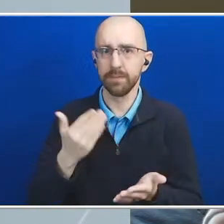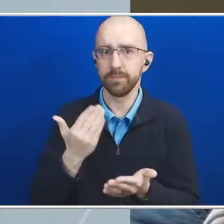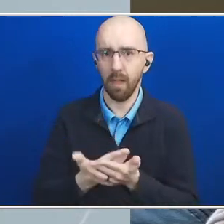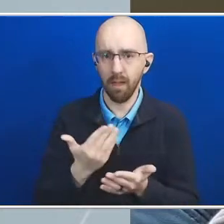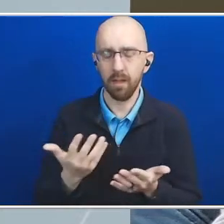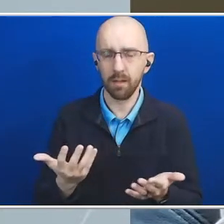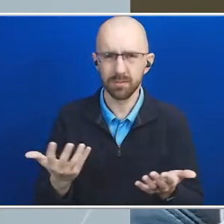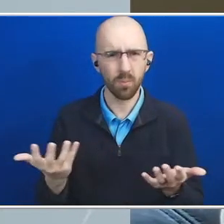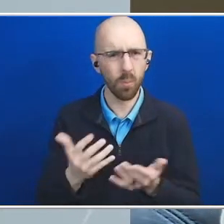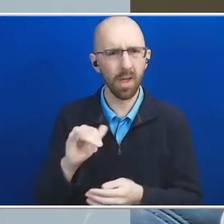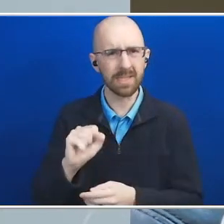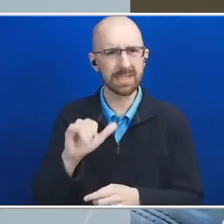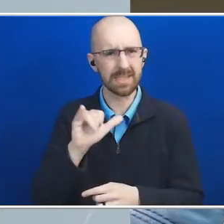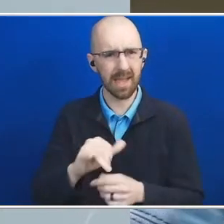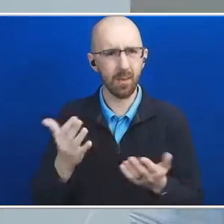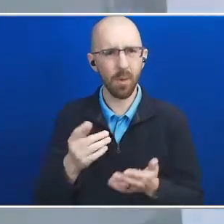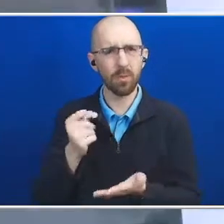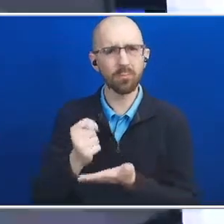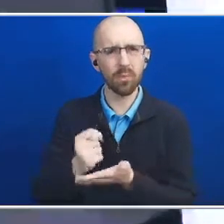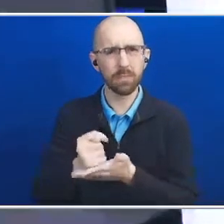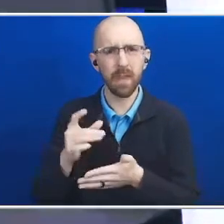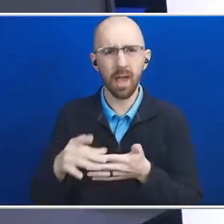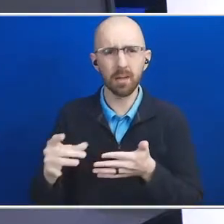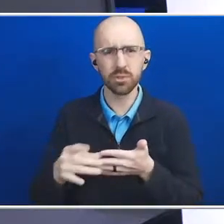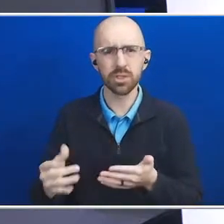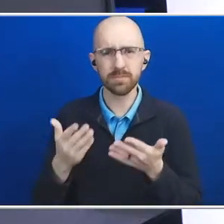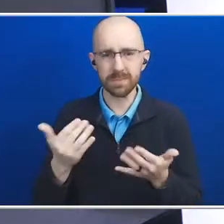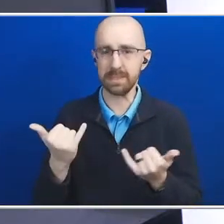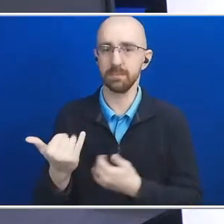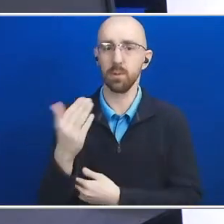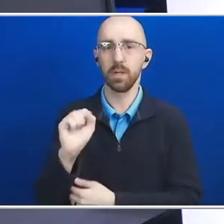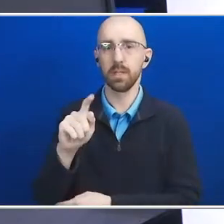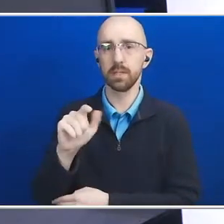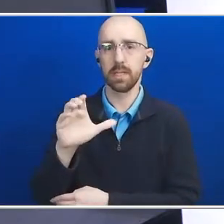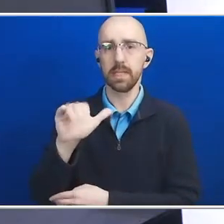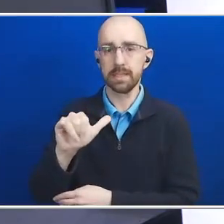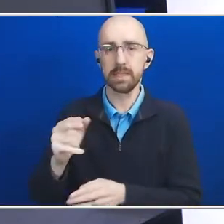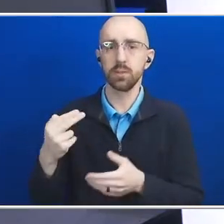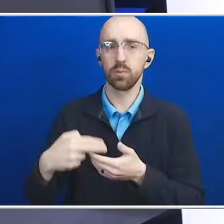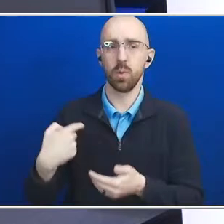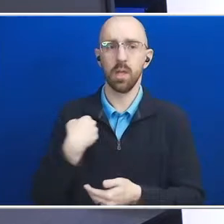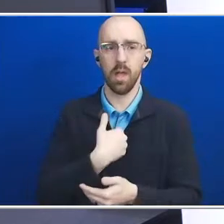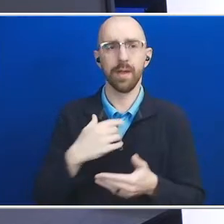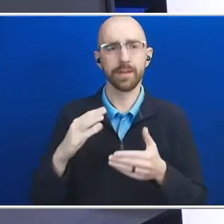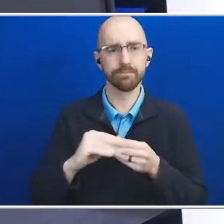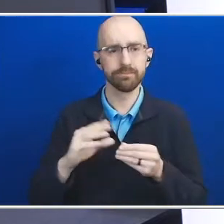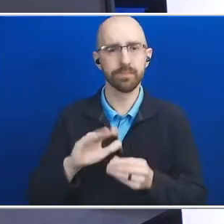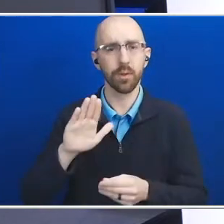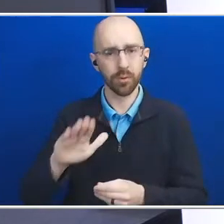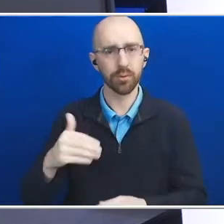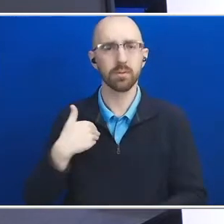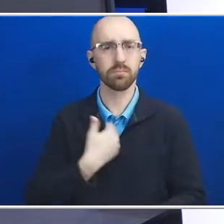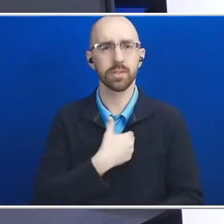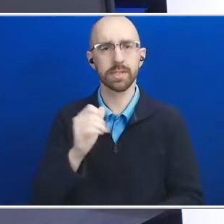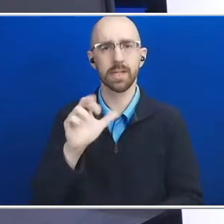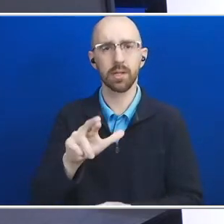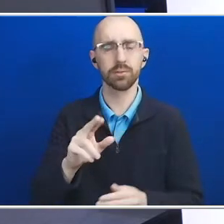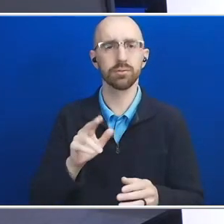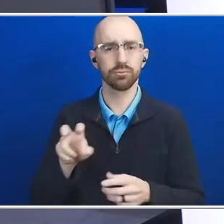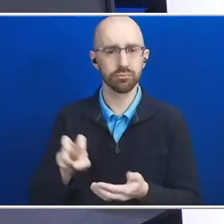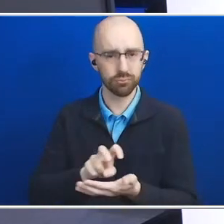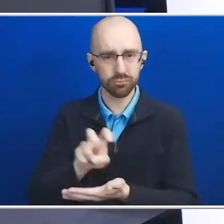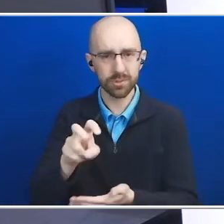what are the treatment options? This morning, Stacey joins us to share her breast cancer journey, a journey that is still